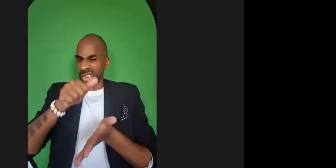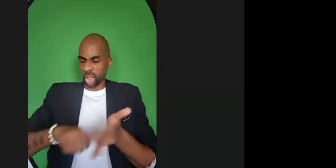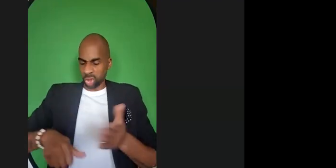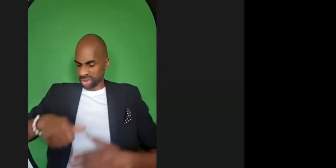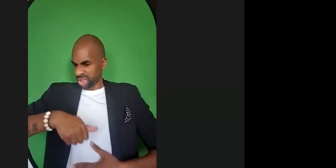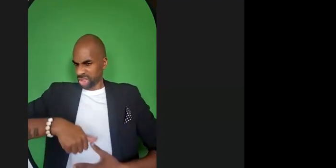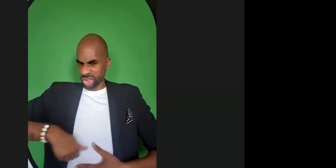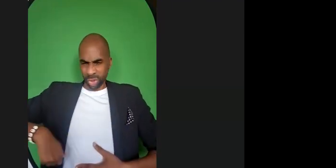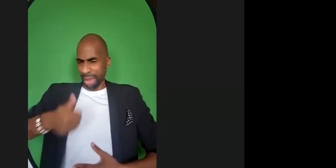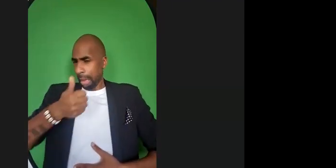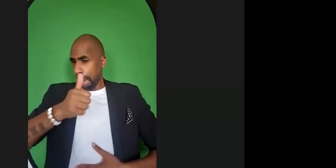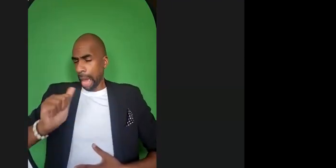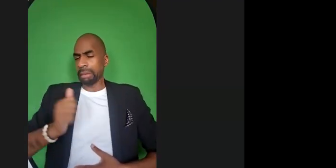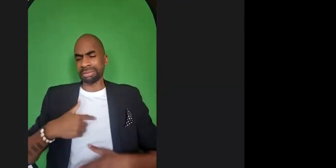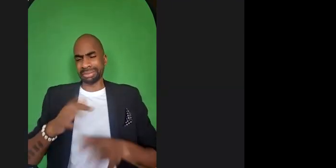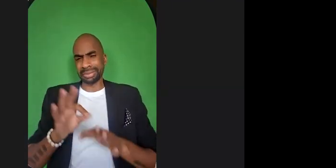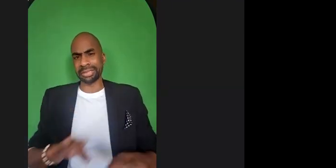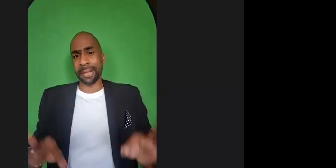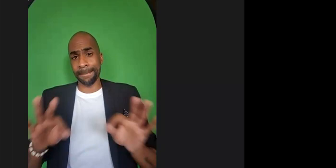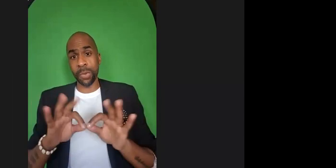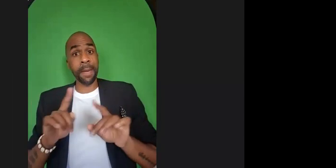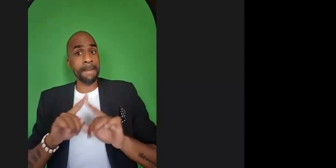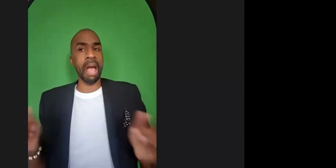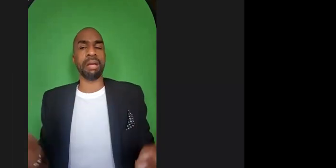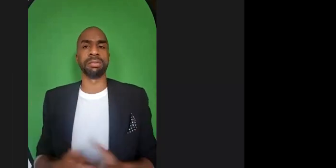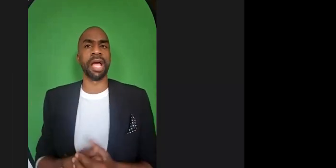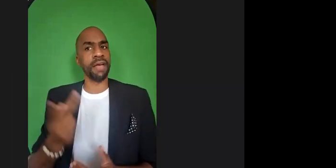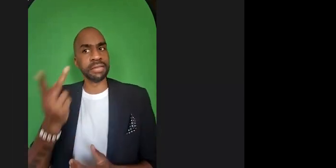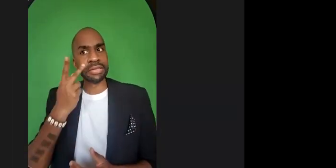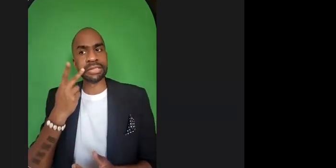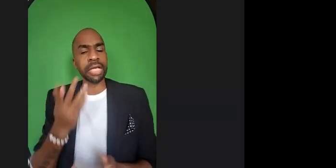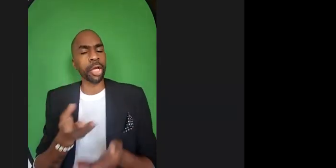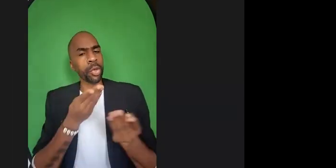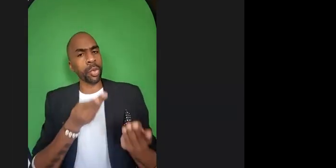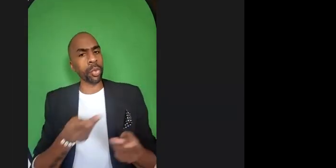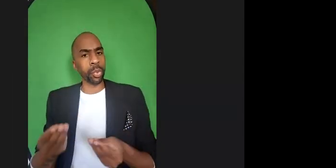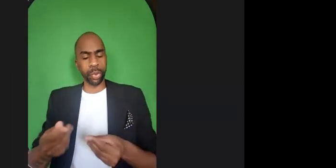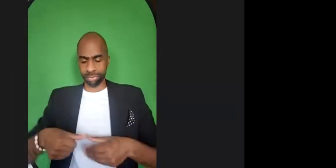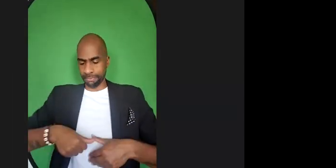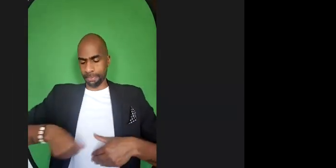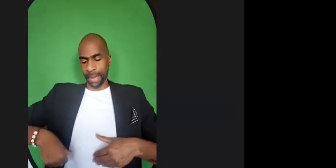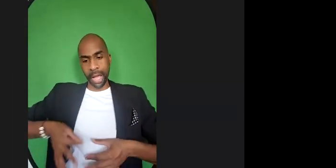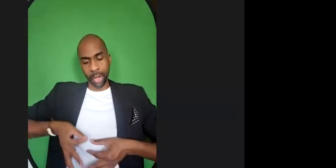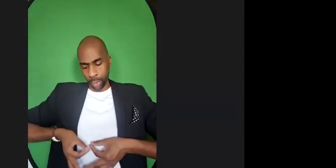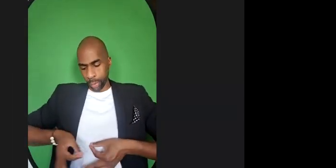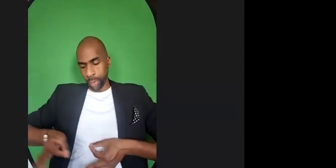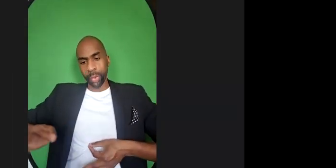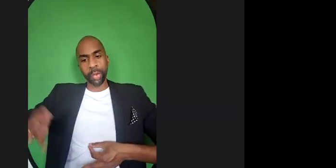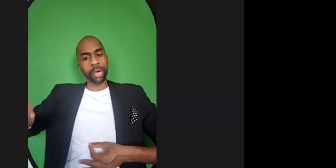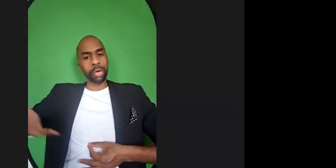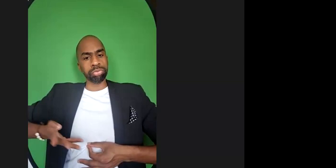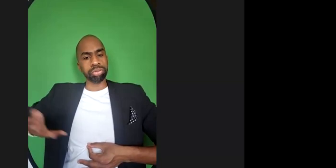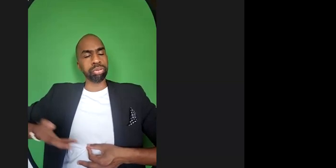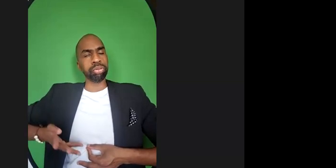seen feeding tubes go smoothly and be able to alleviate that stress and burden and improve quality of life in that